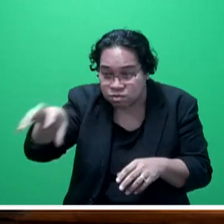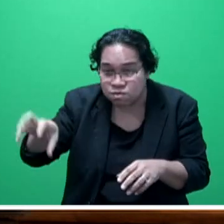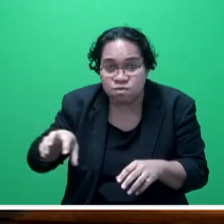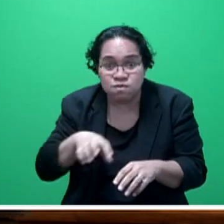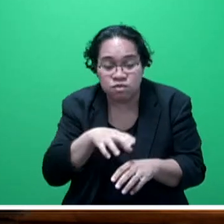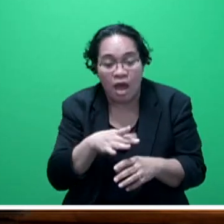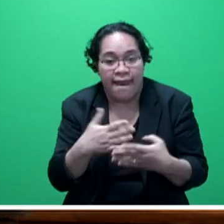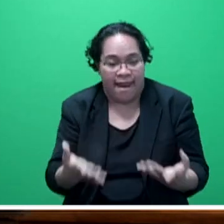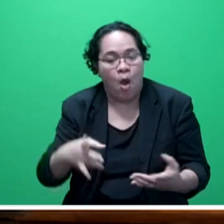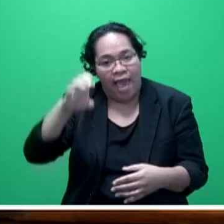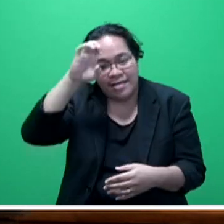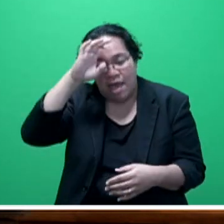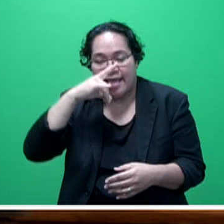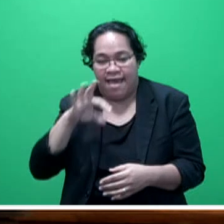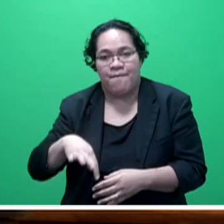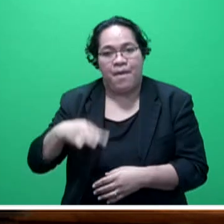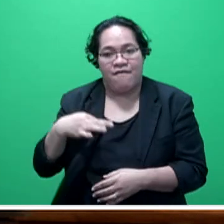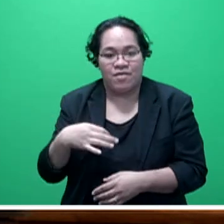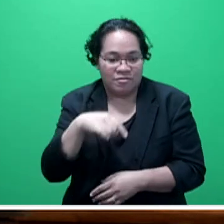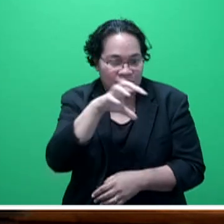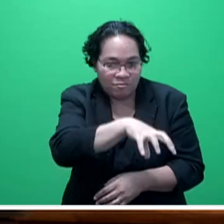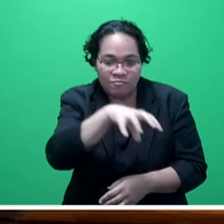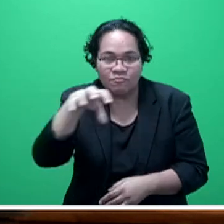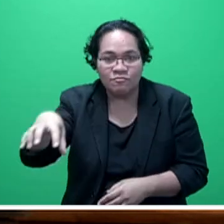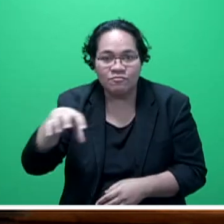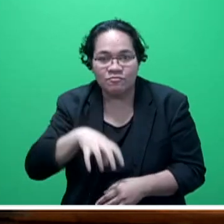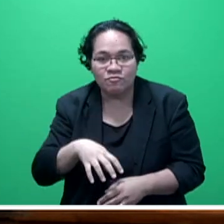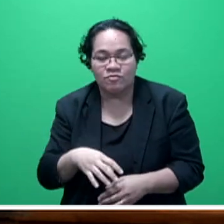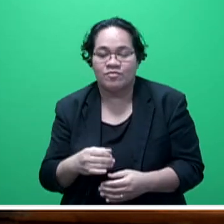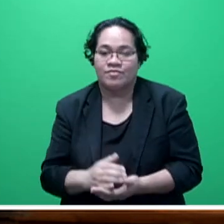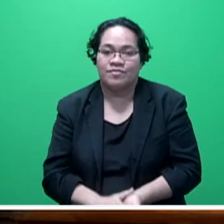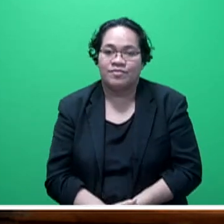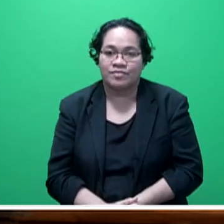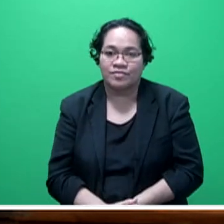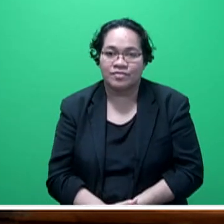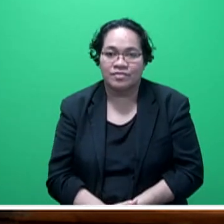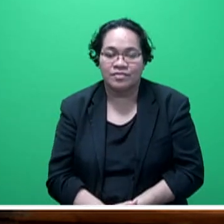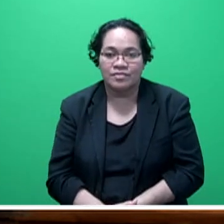are expected to benefit from the implementation of these projects.